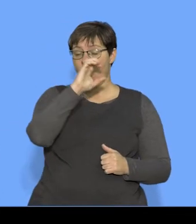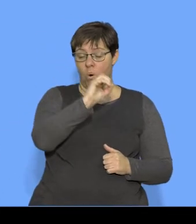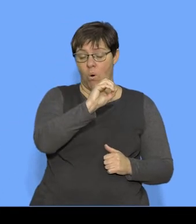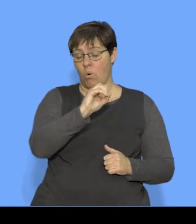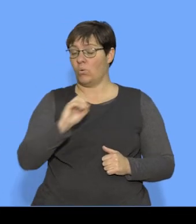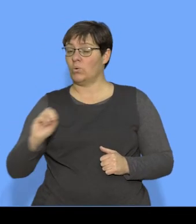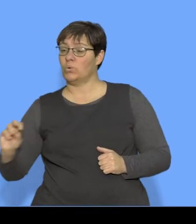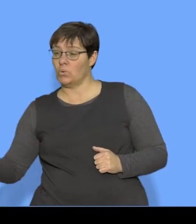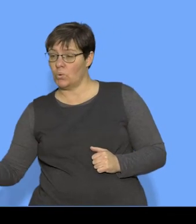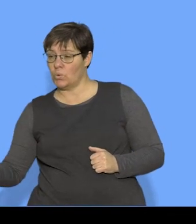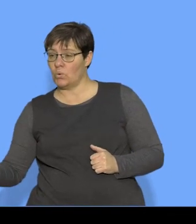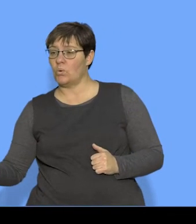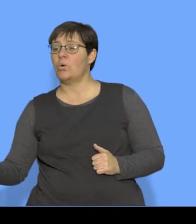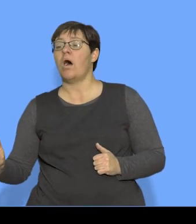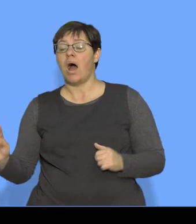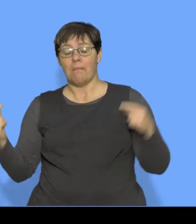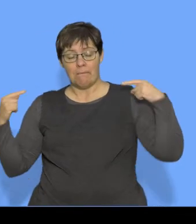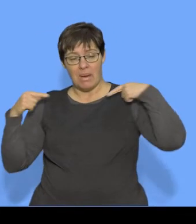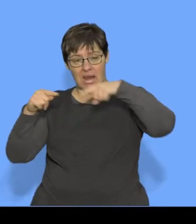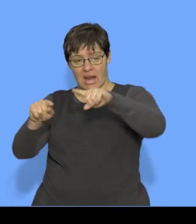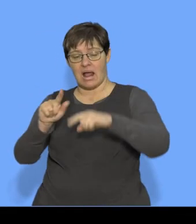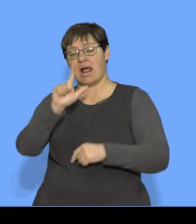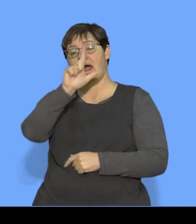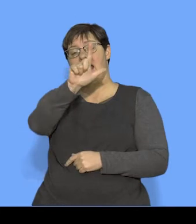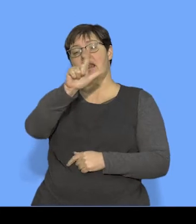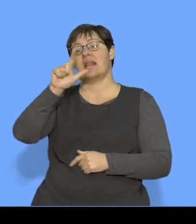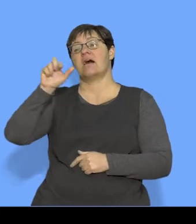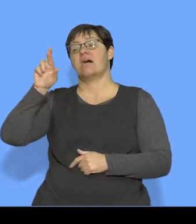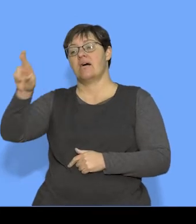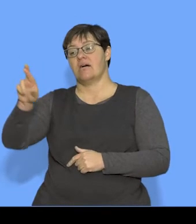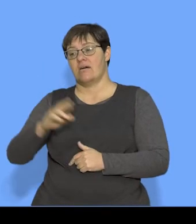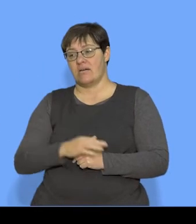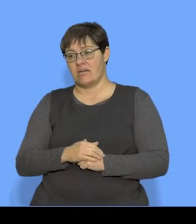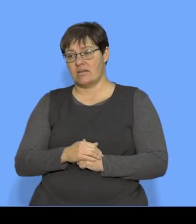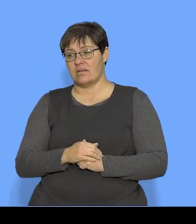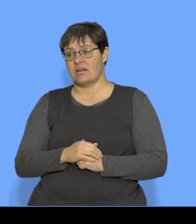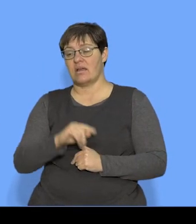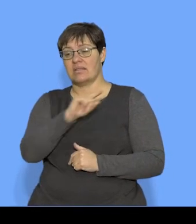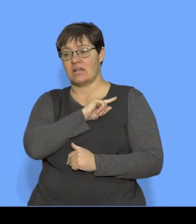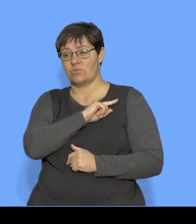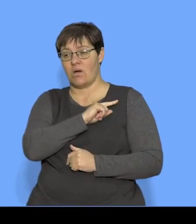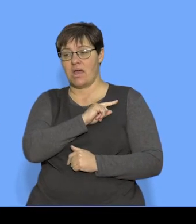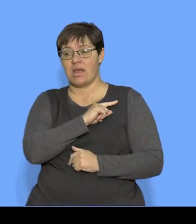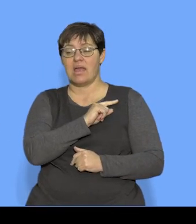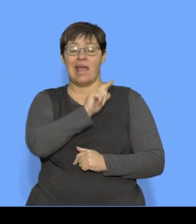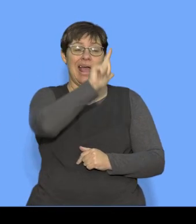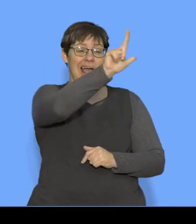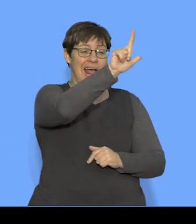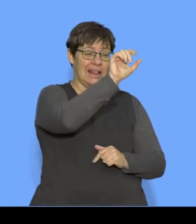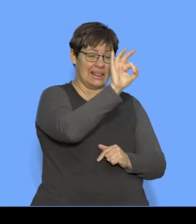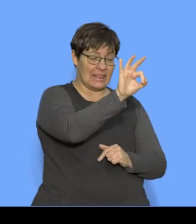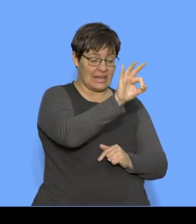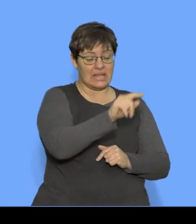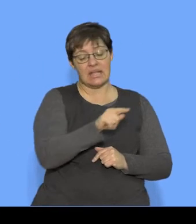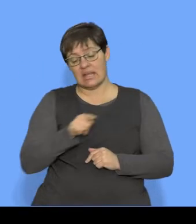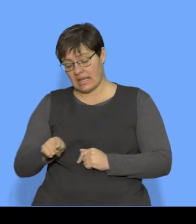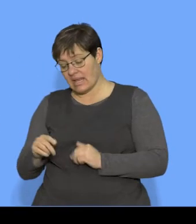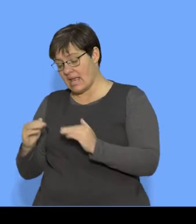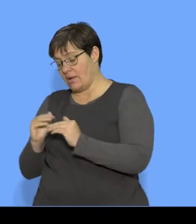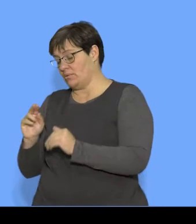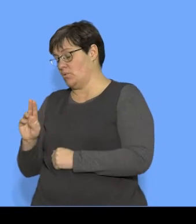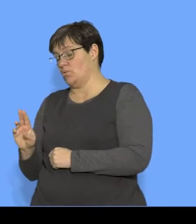is actually parallel to LR. So as a result, this angle L3 will be equals